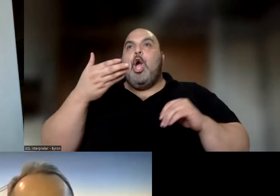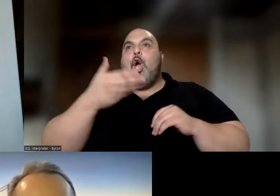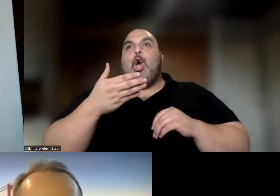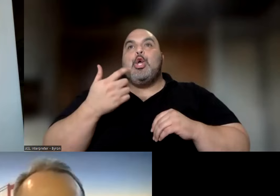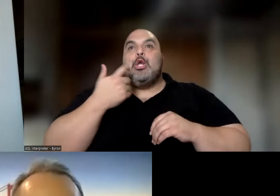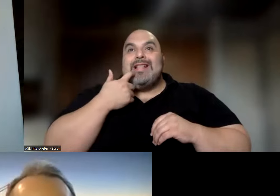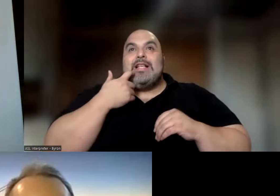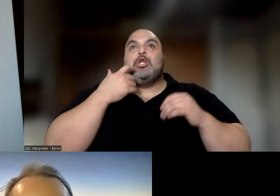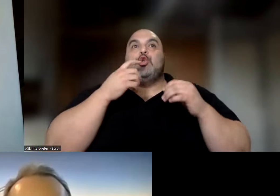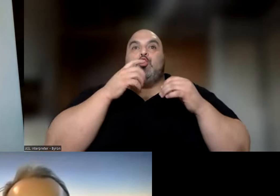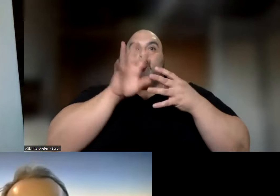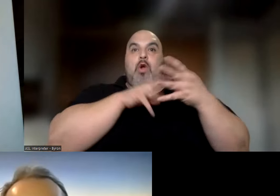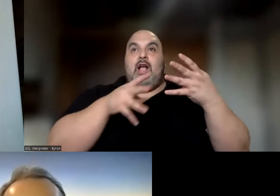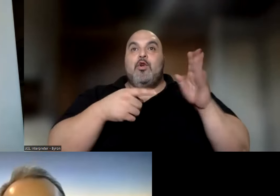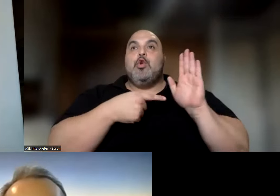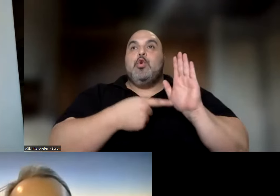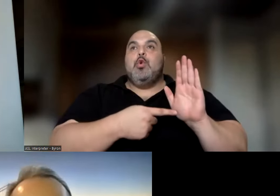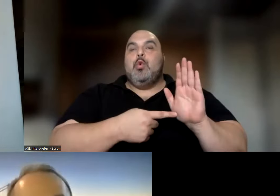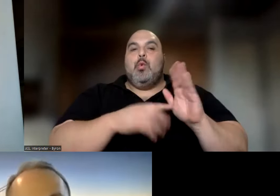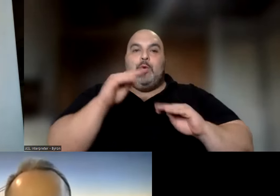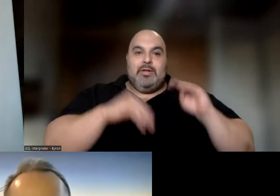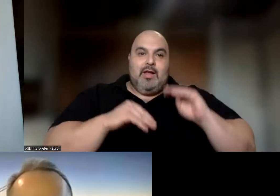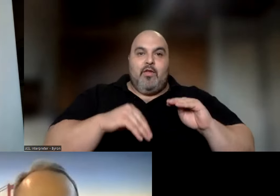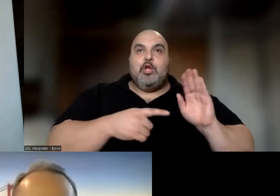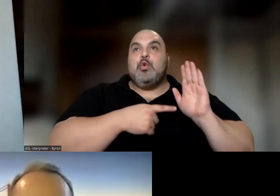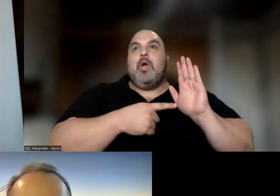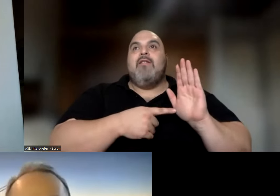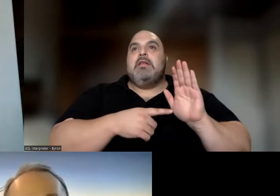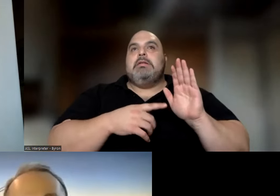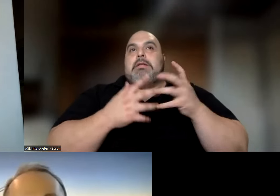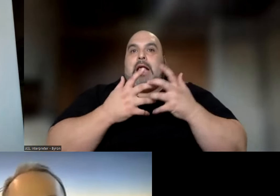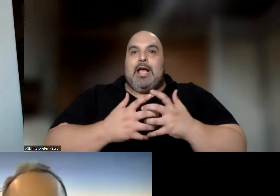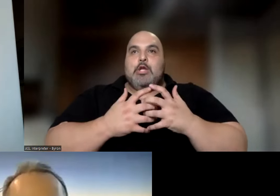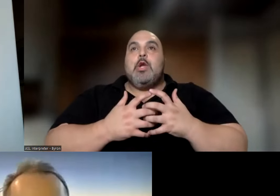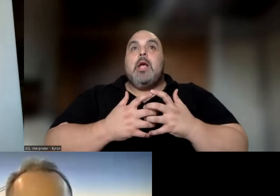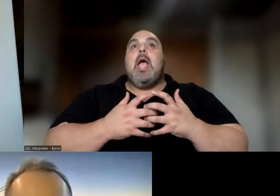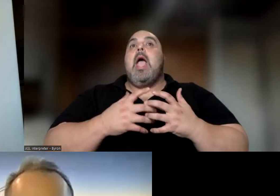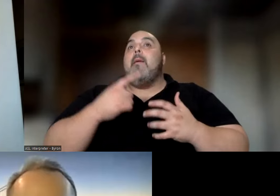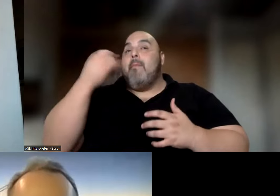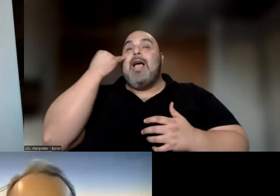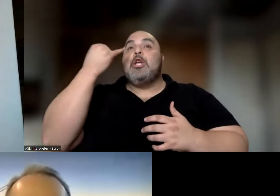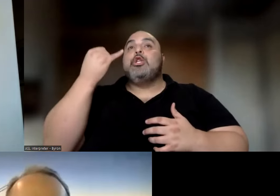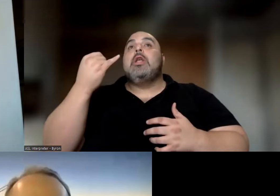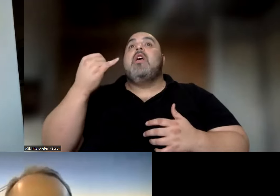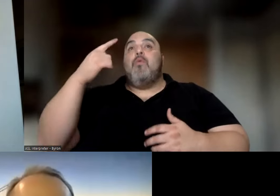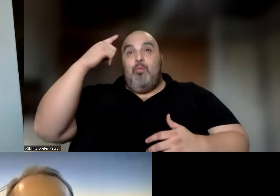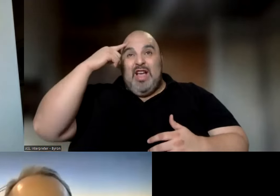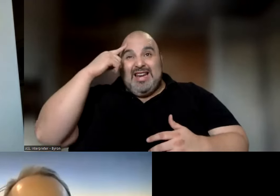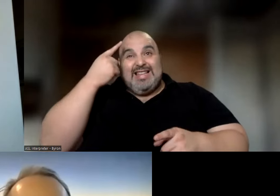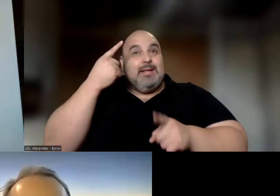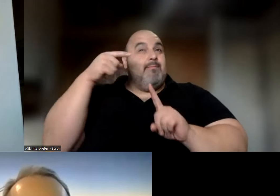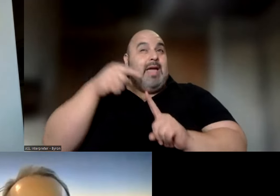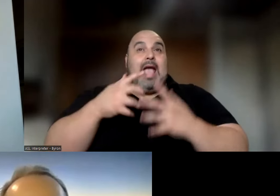graphic which UCSF put together is revving the engine. So imagine our brain is the main engine of the body.